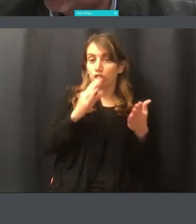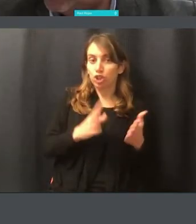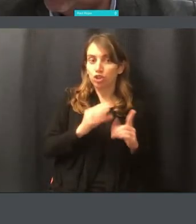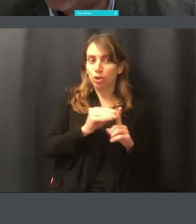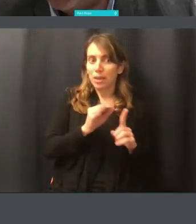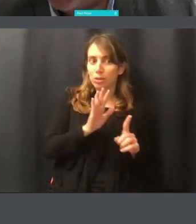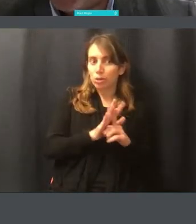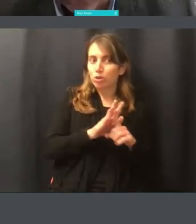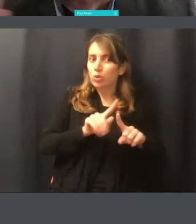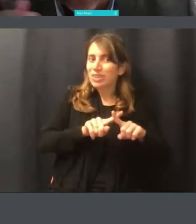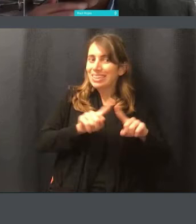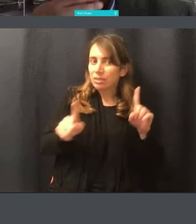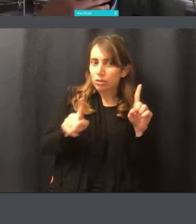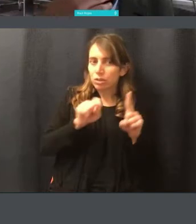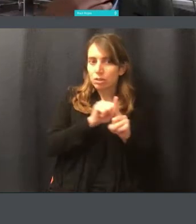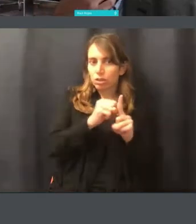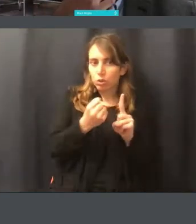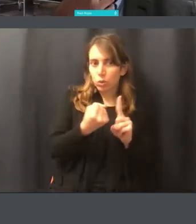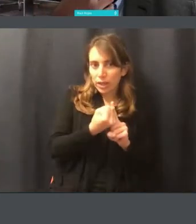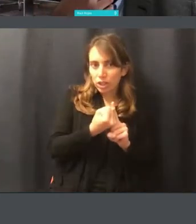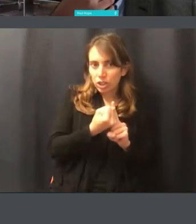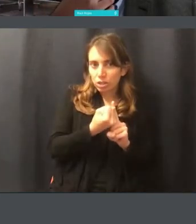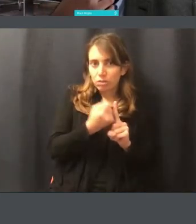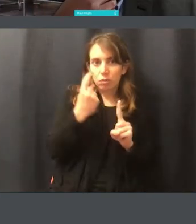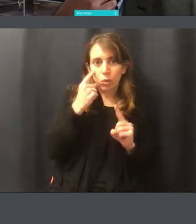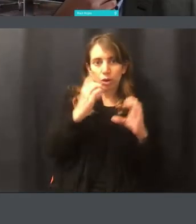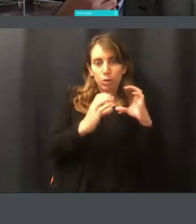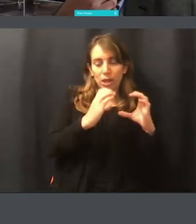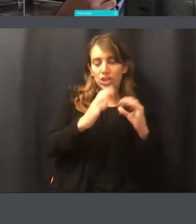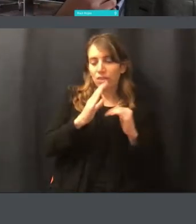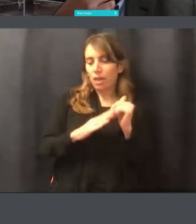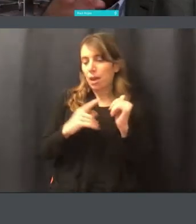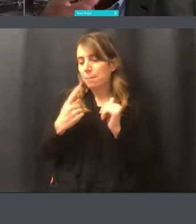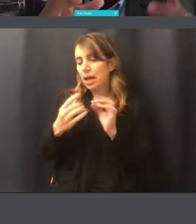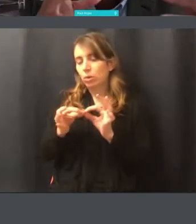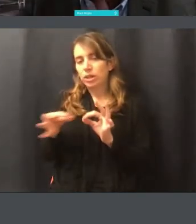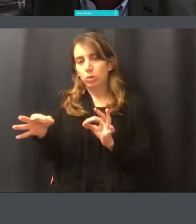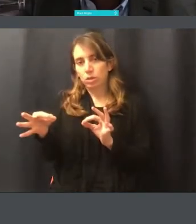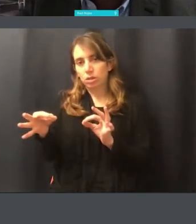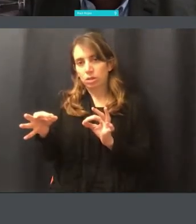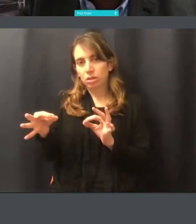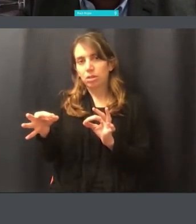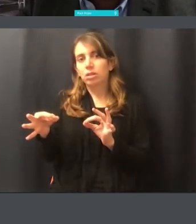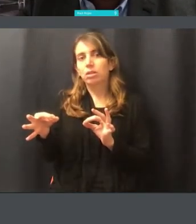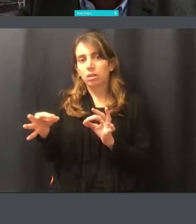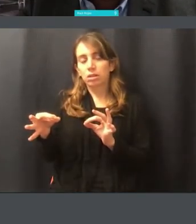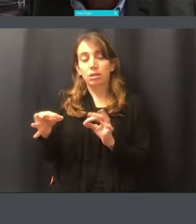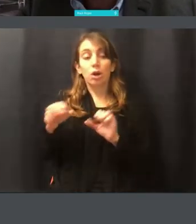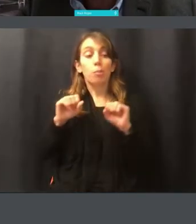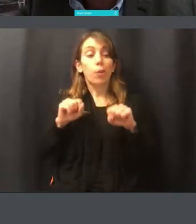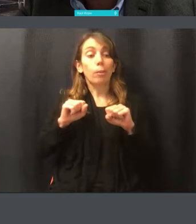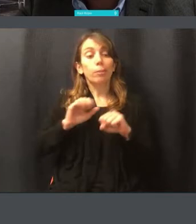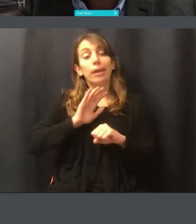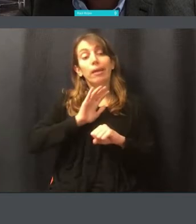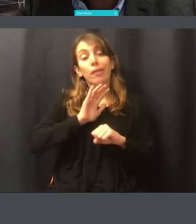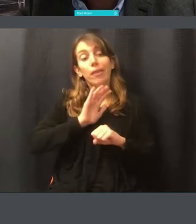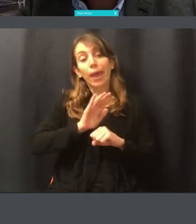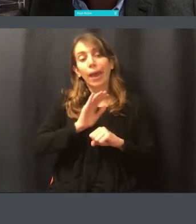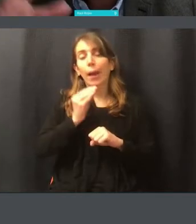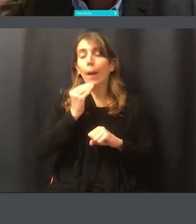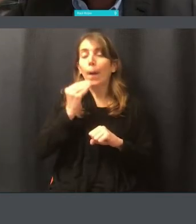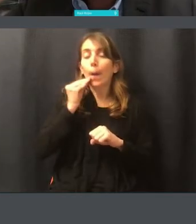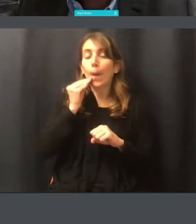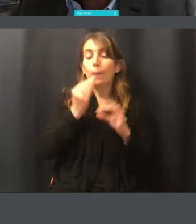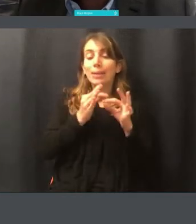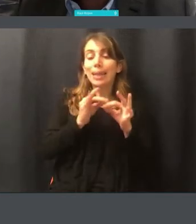and communication demands than monolinguals are, just because probably their home language or languages might be